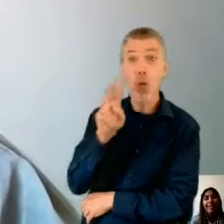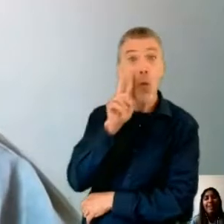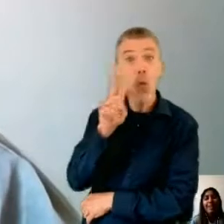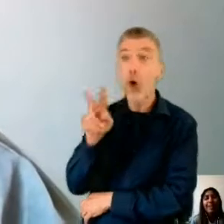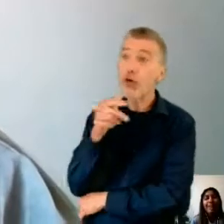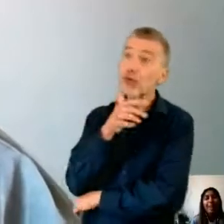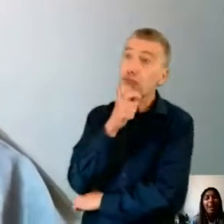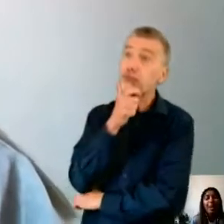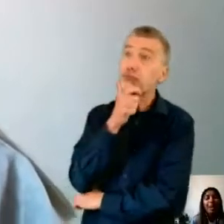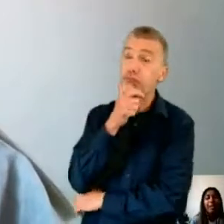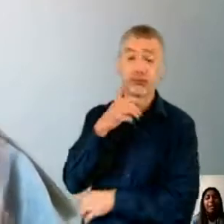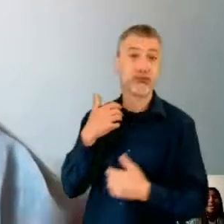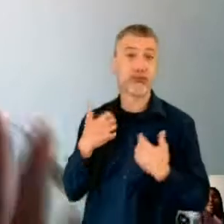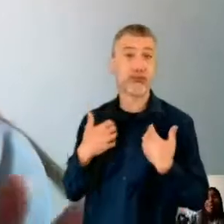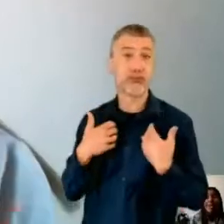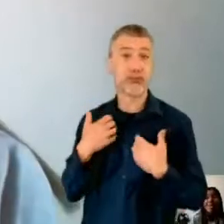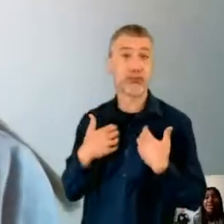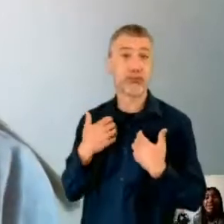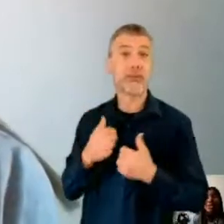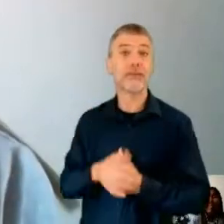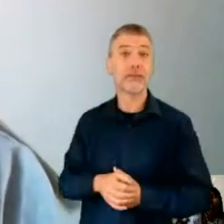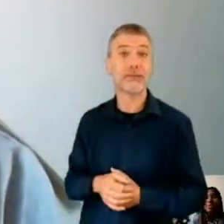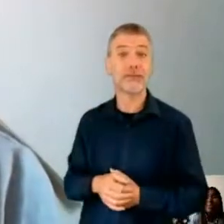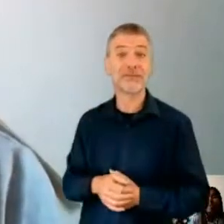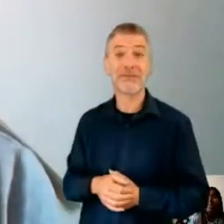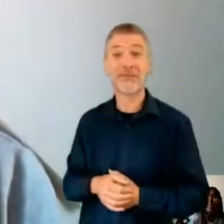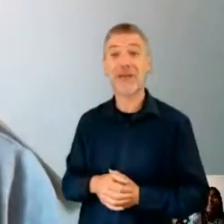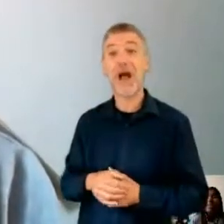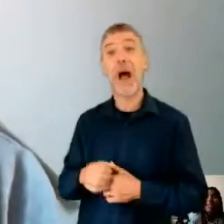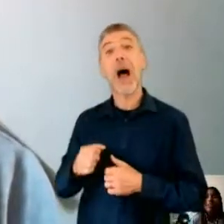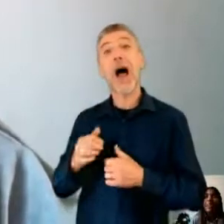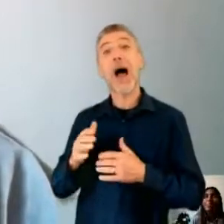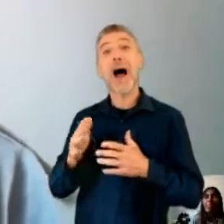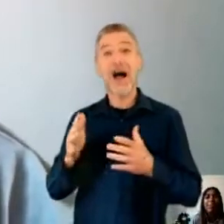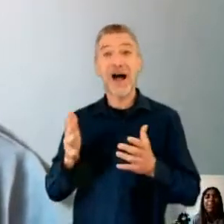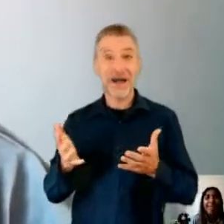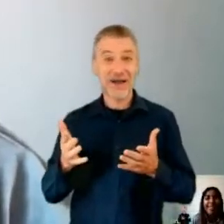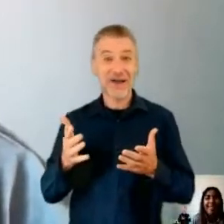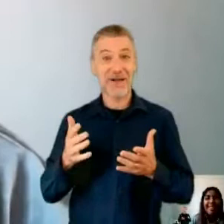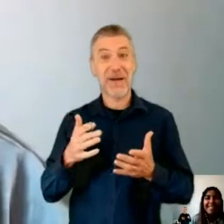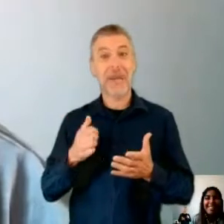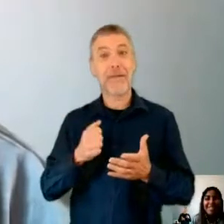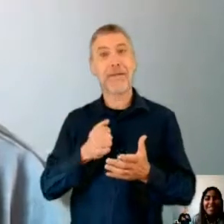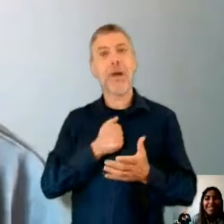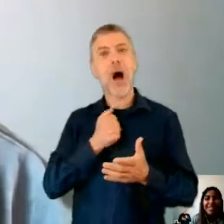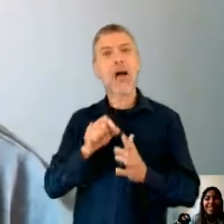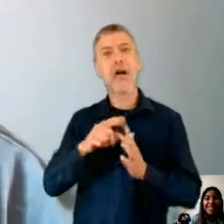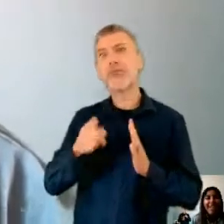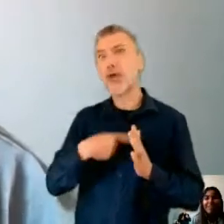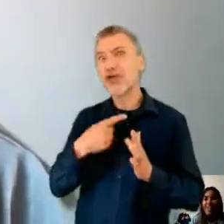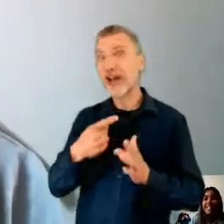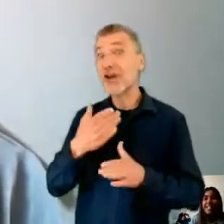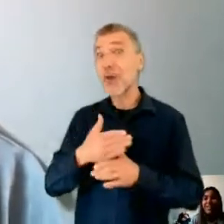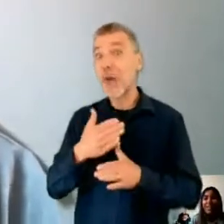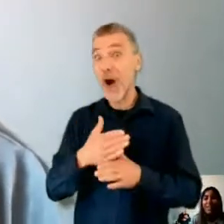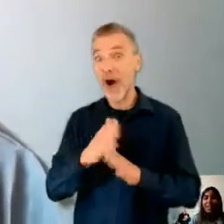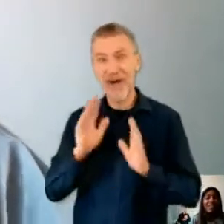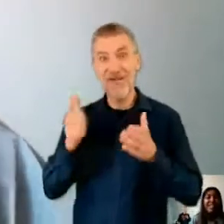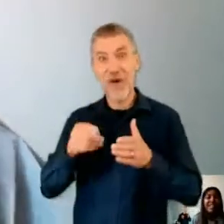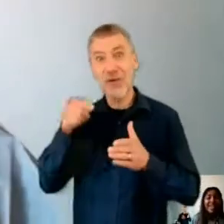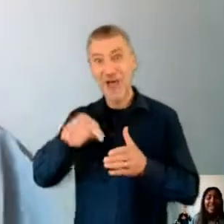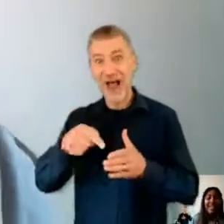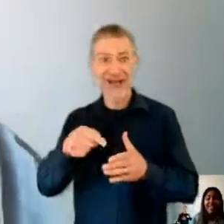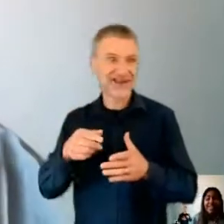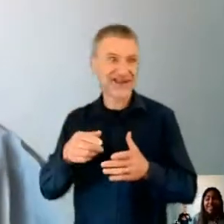where I spend, which is where I do all my project work that I need to do. So I have plenty of time,